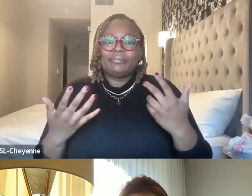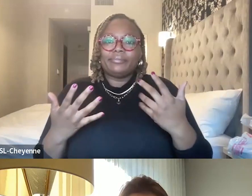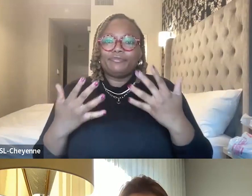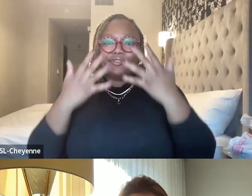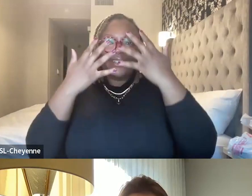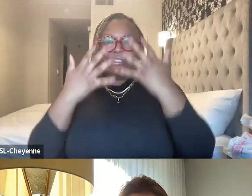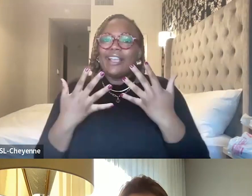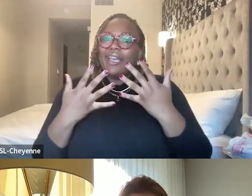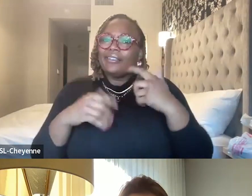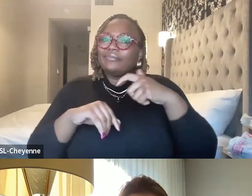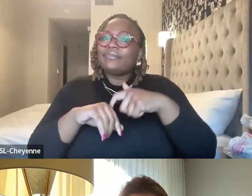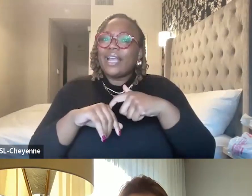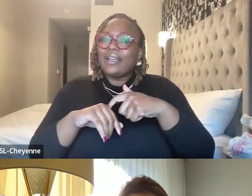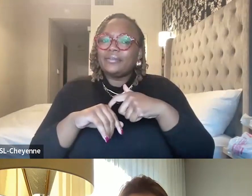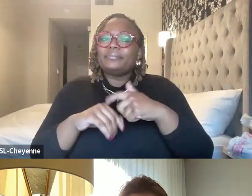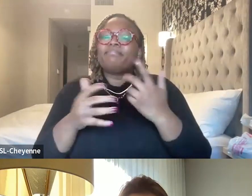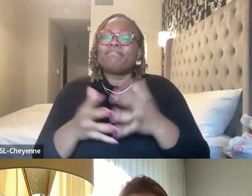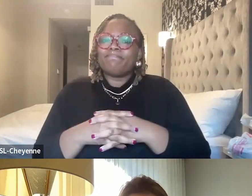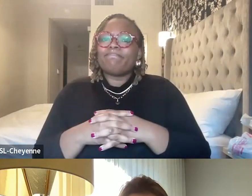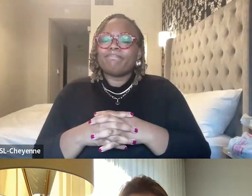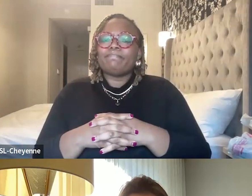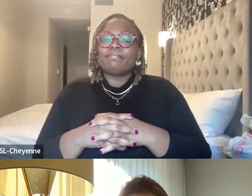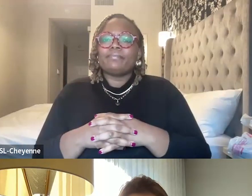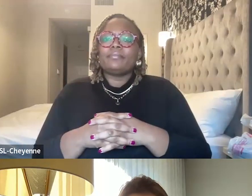sad moment in a lot of parts of the world because of